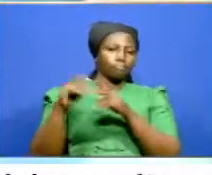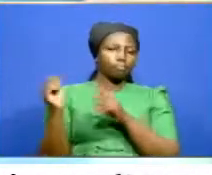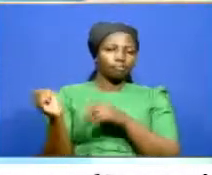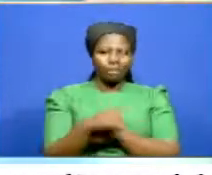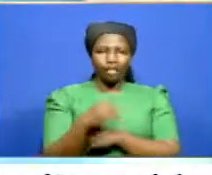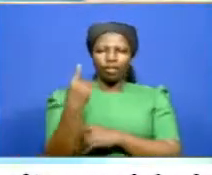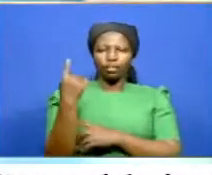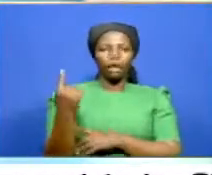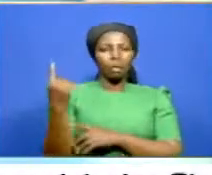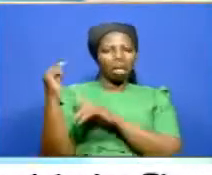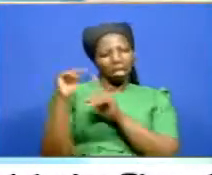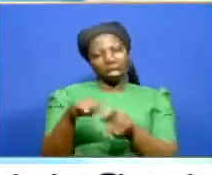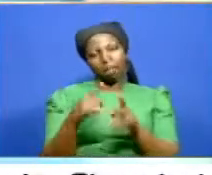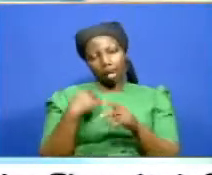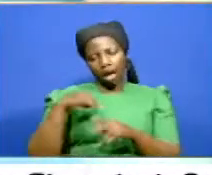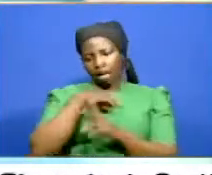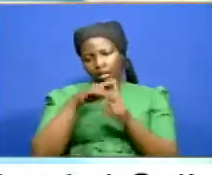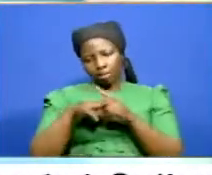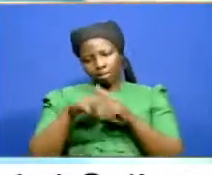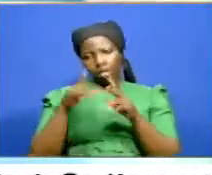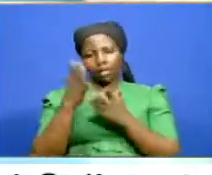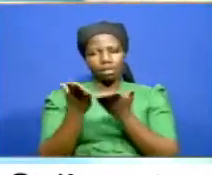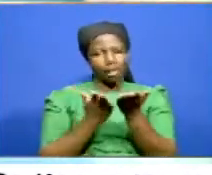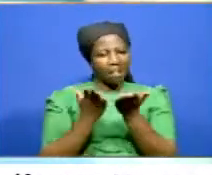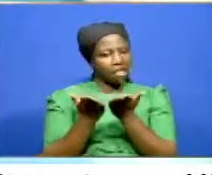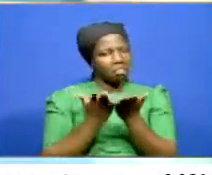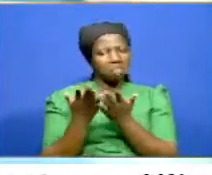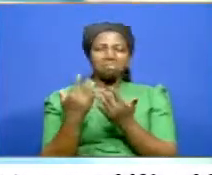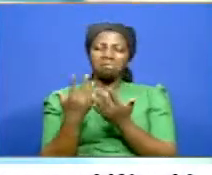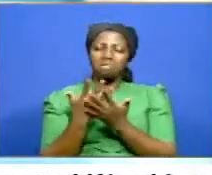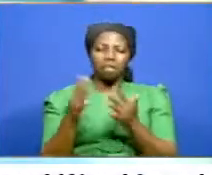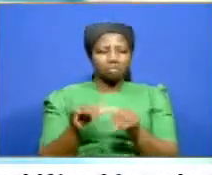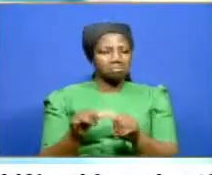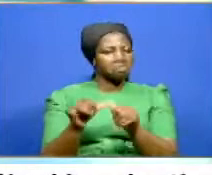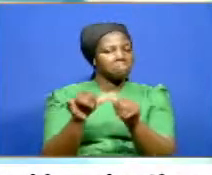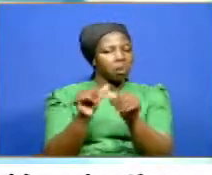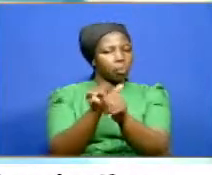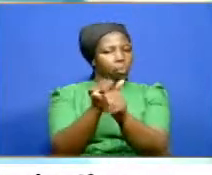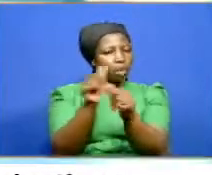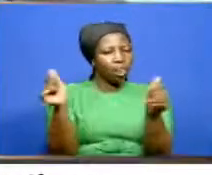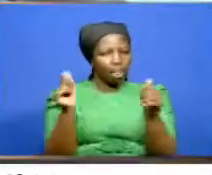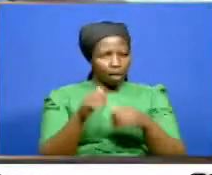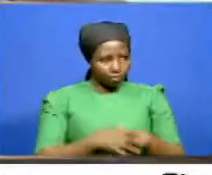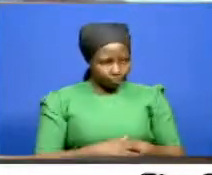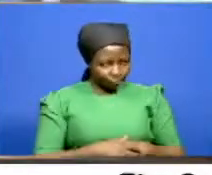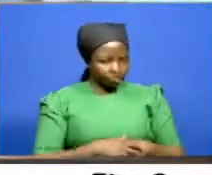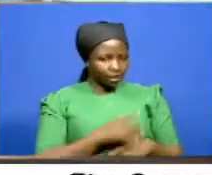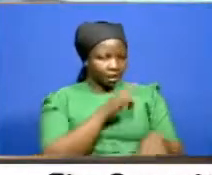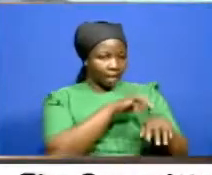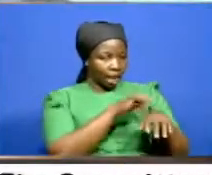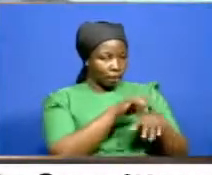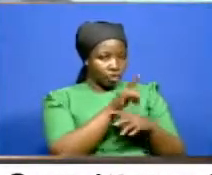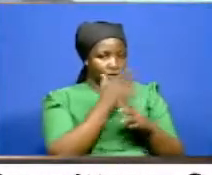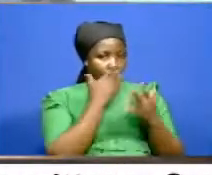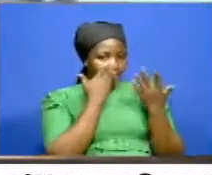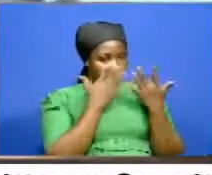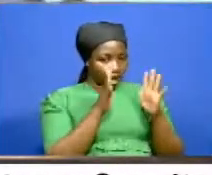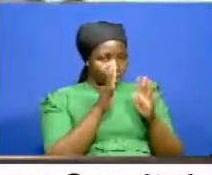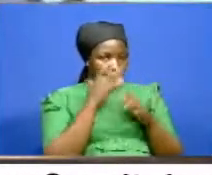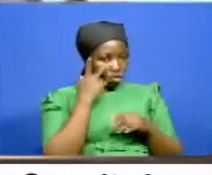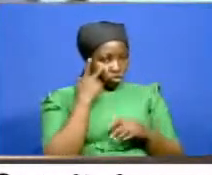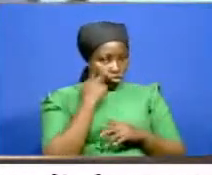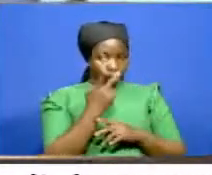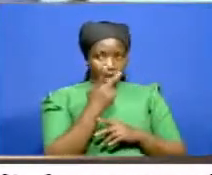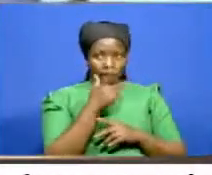and things have been so far going upwards. Okay. Now, as we wind up looking at your camera, of